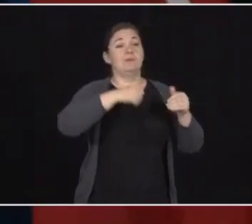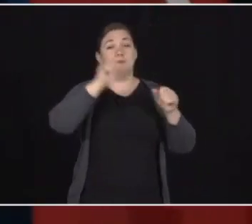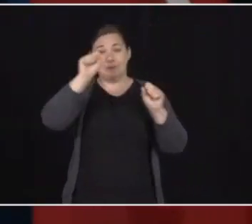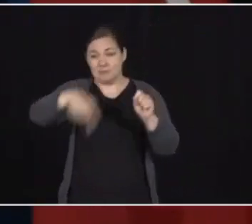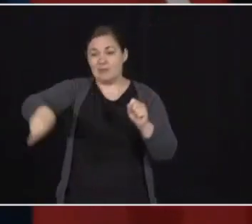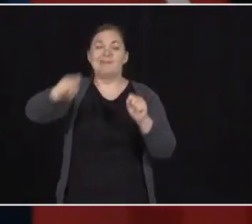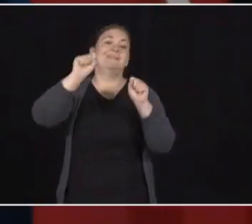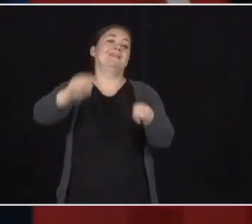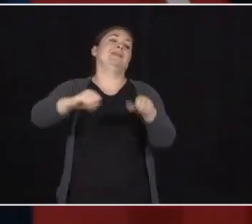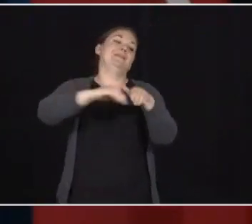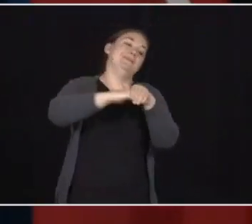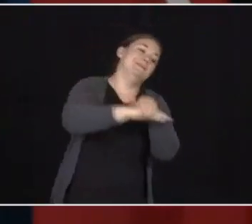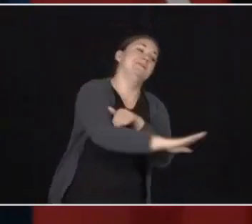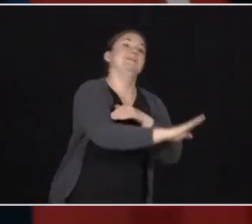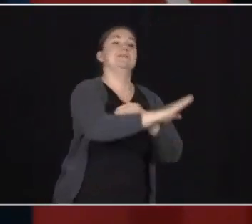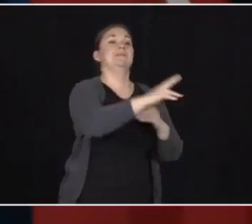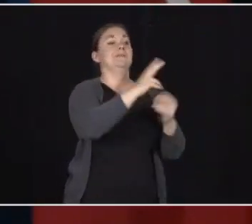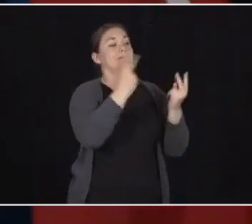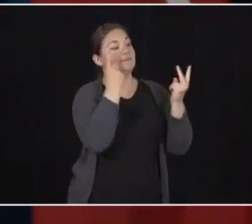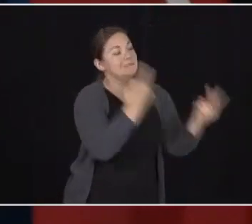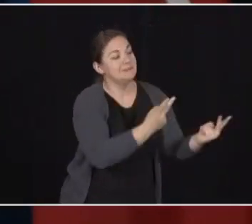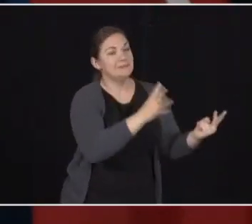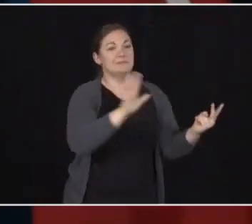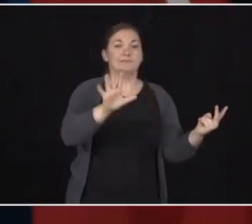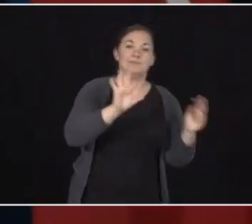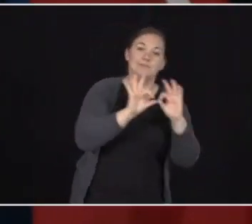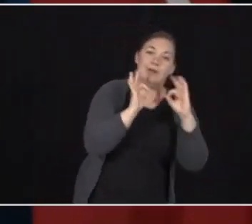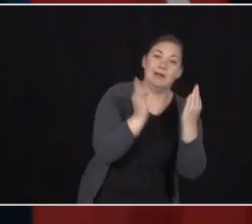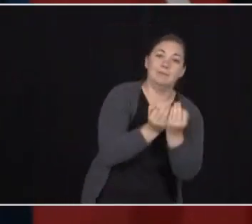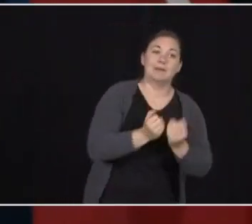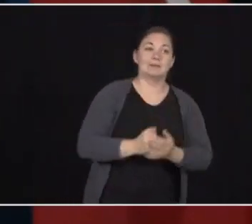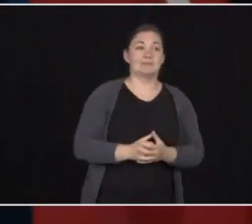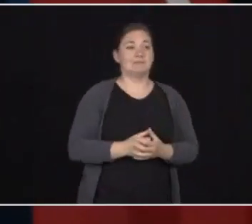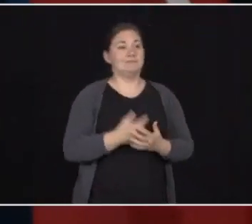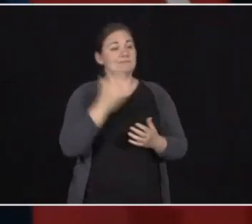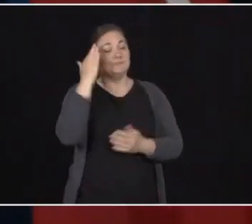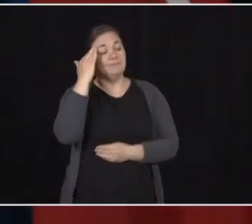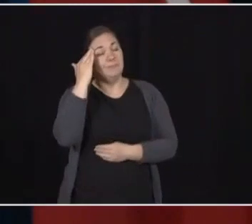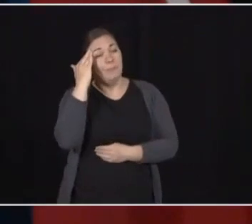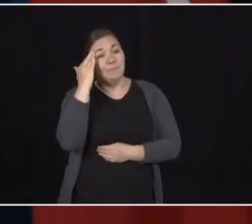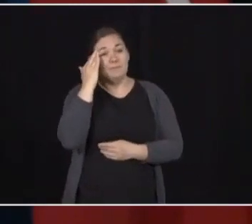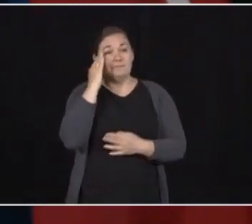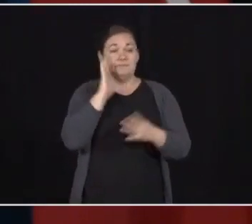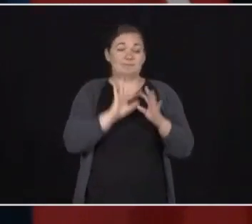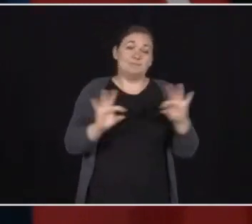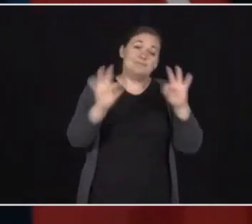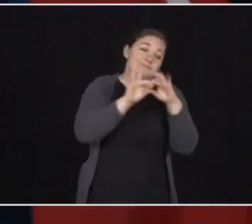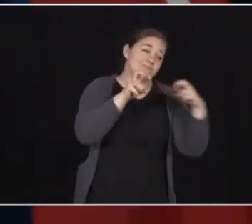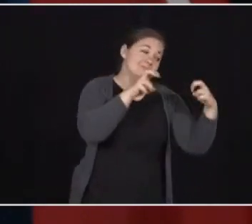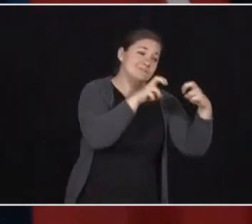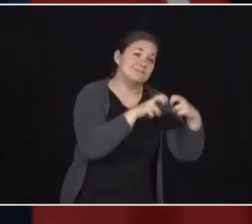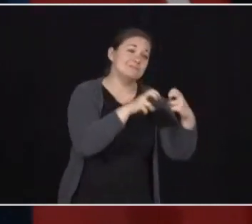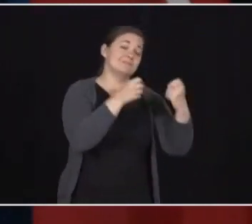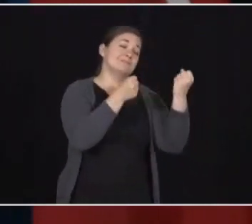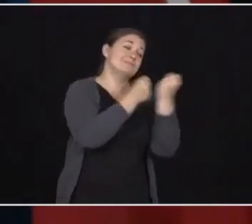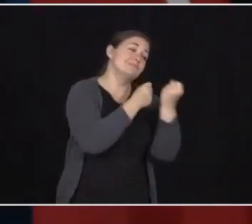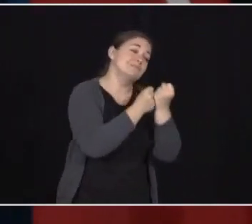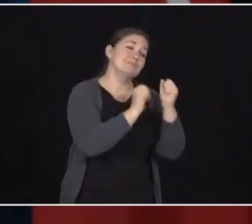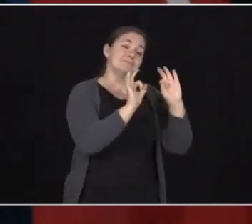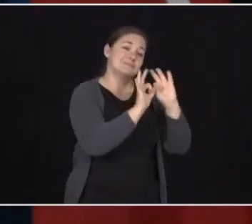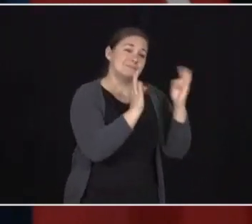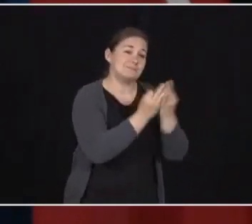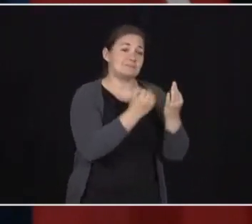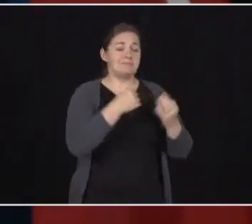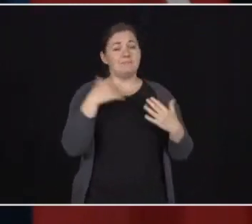most important, to have them go in there and spend time with their loved ones. So I'm working very